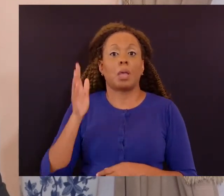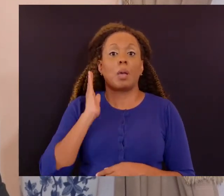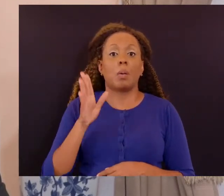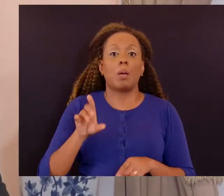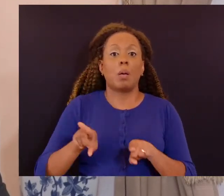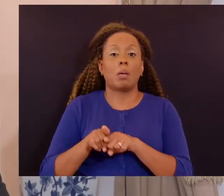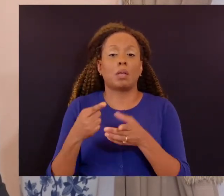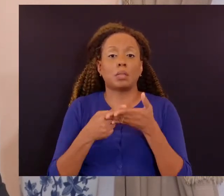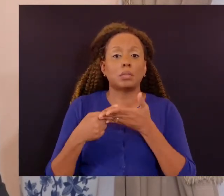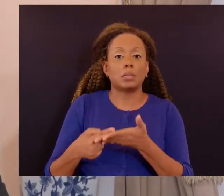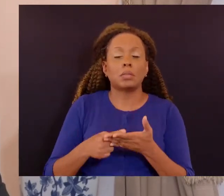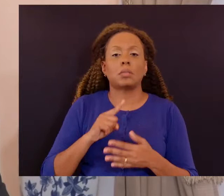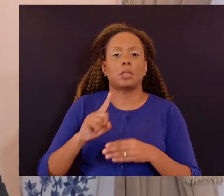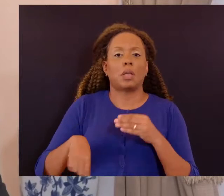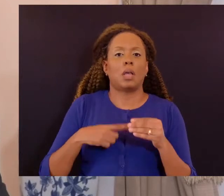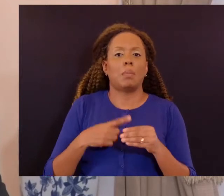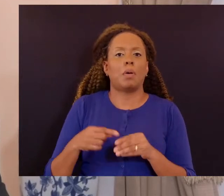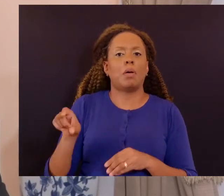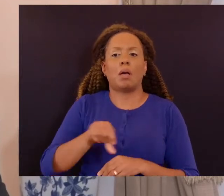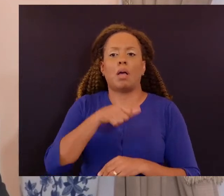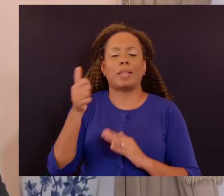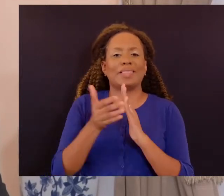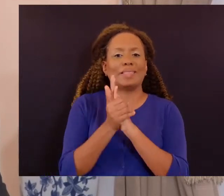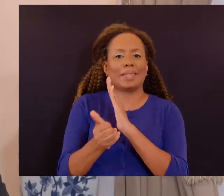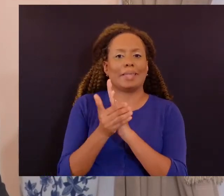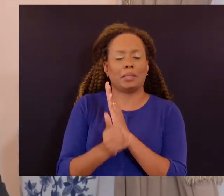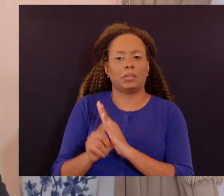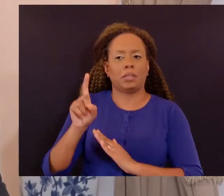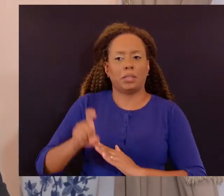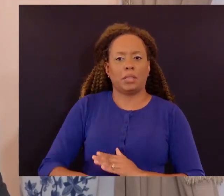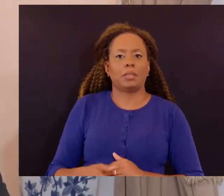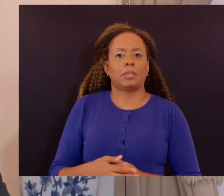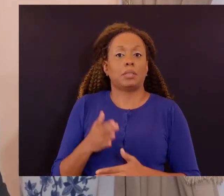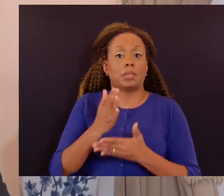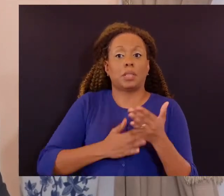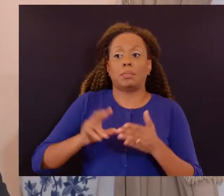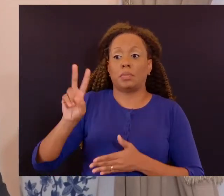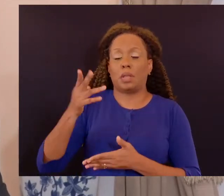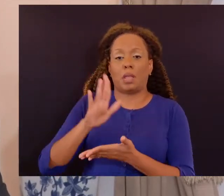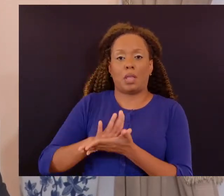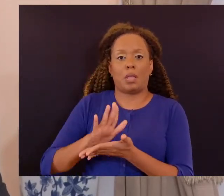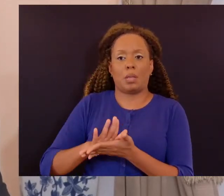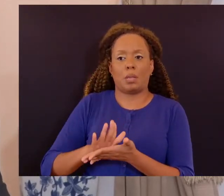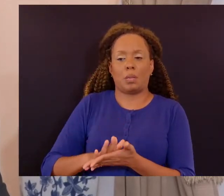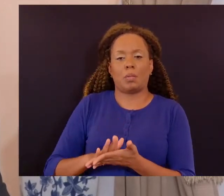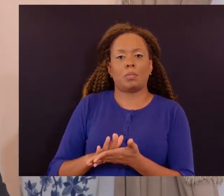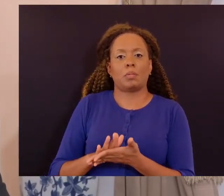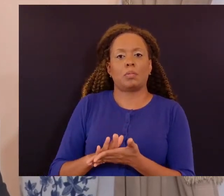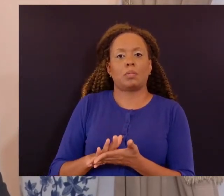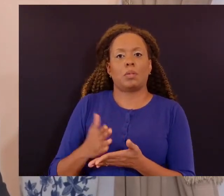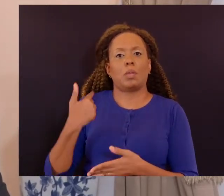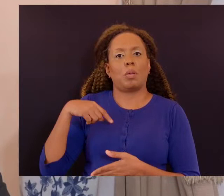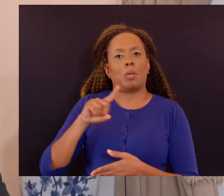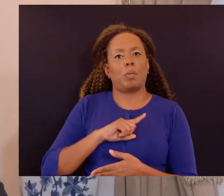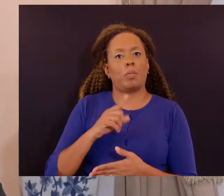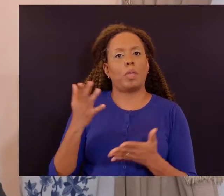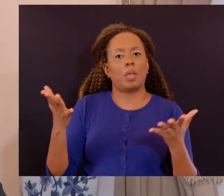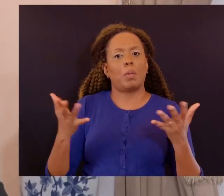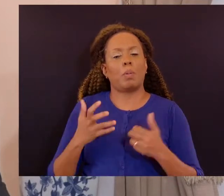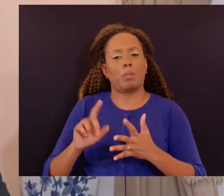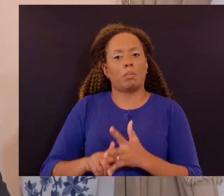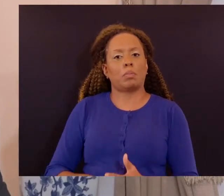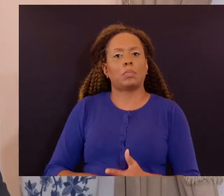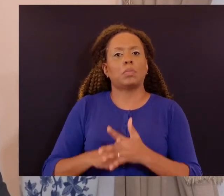weeks a number of initiatives at various secondary schools, in particular where we are introducing things that